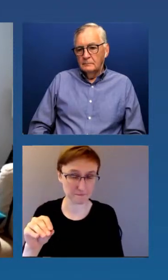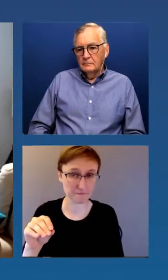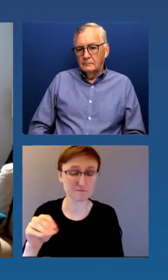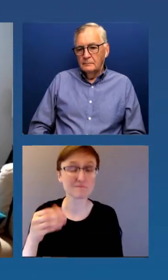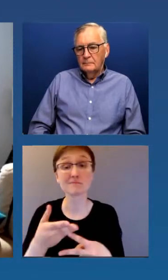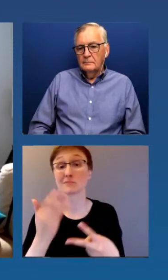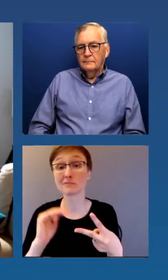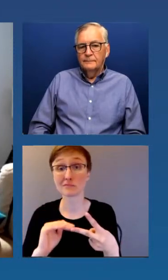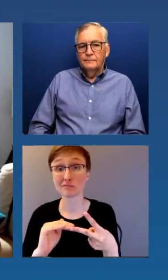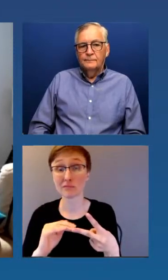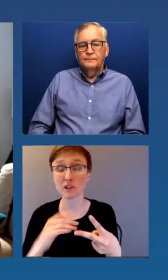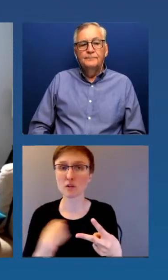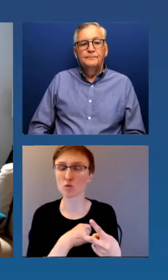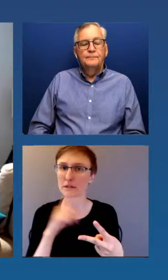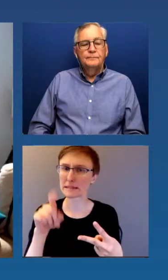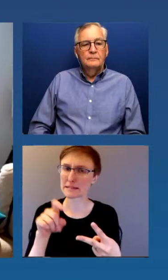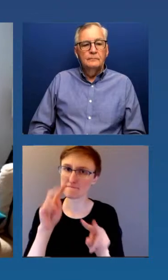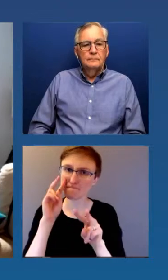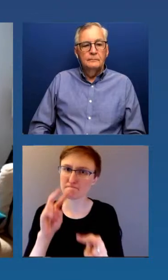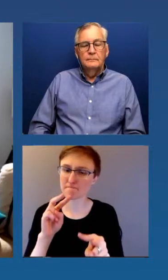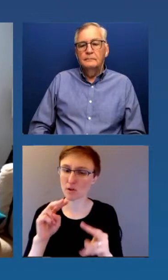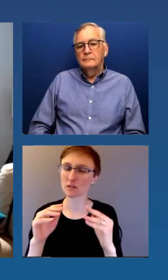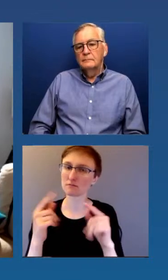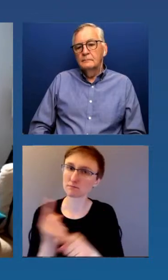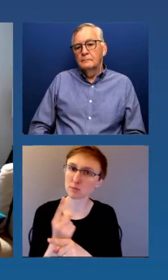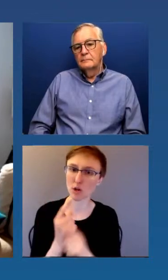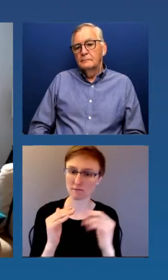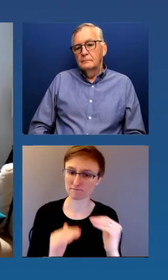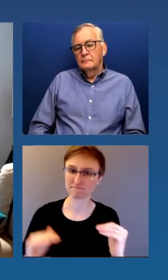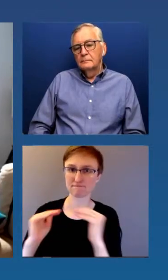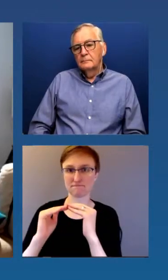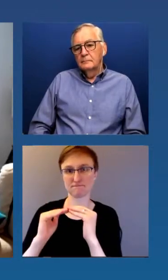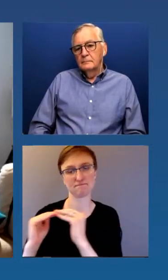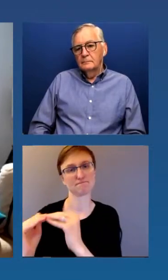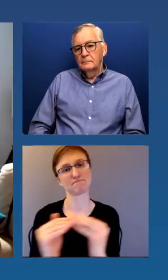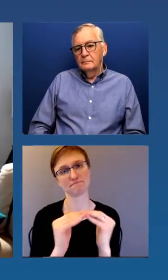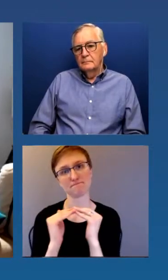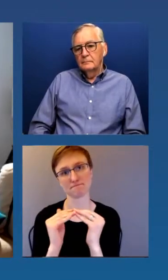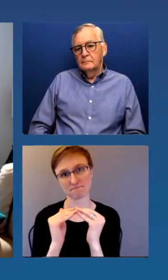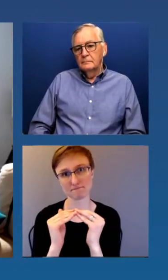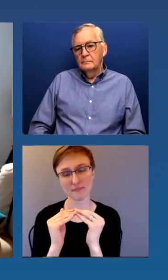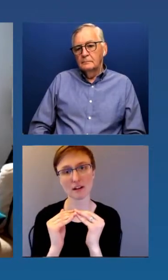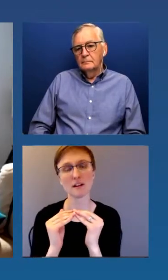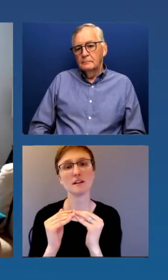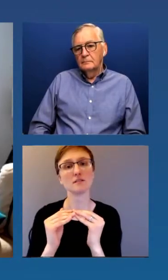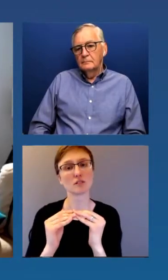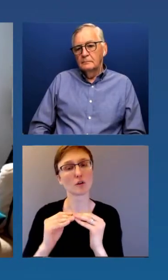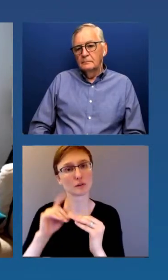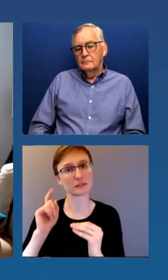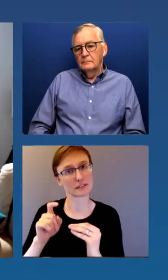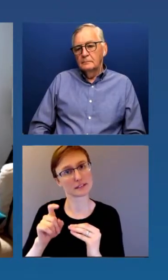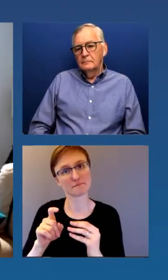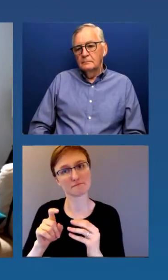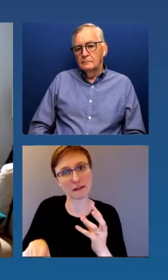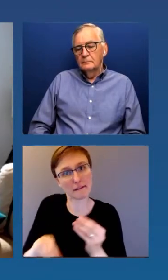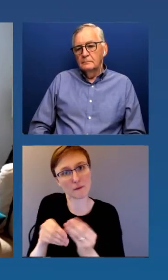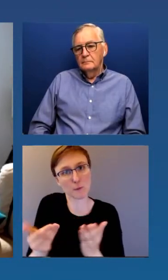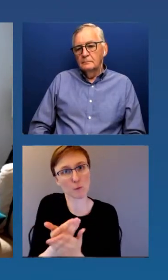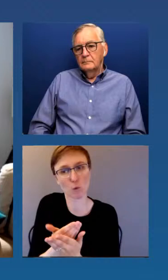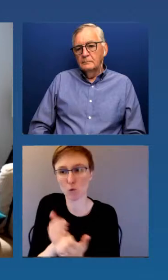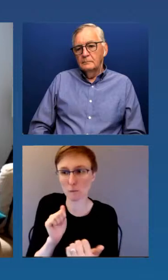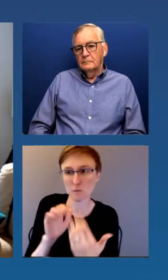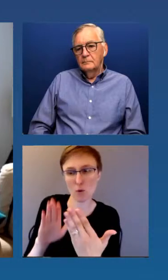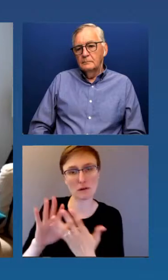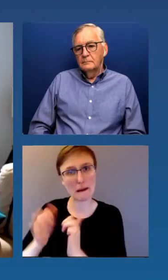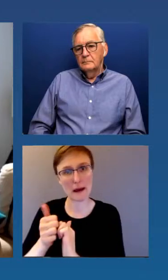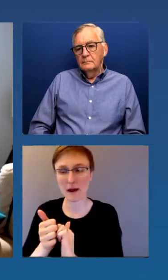equity lens as we implement a new combination of targeted vaccination strategies. And for these, we will